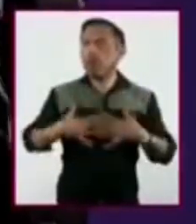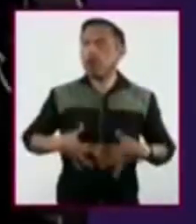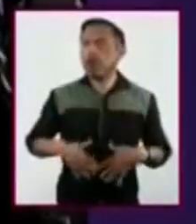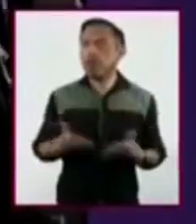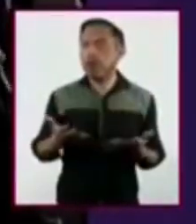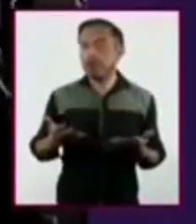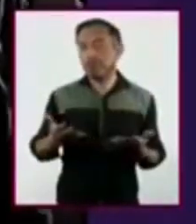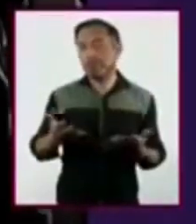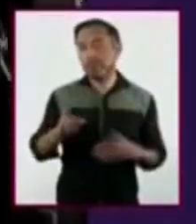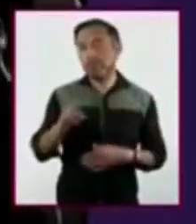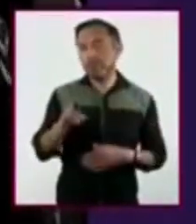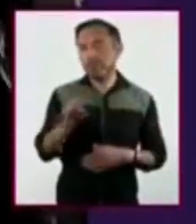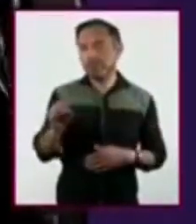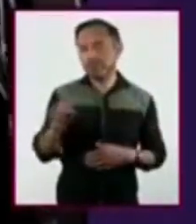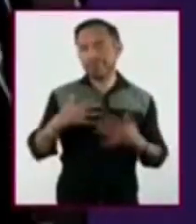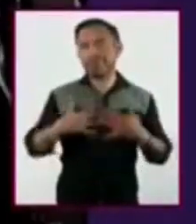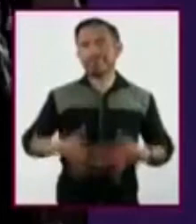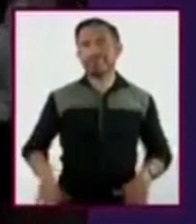dress.